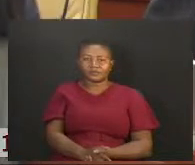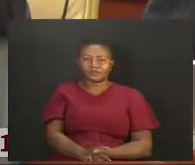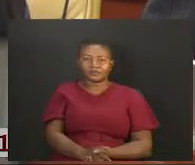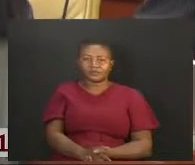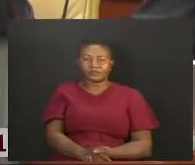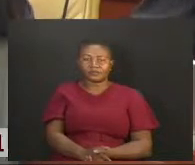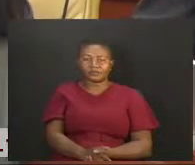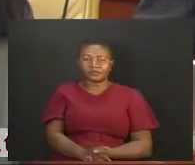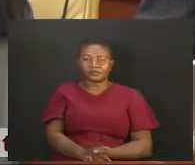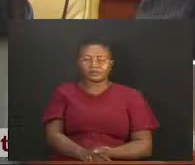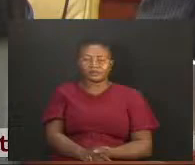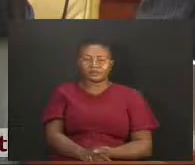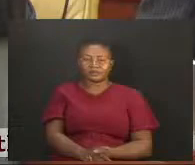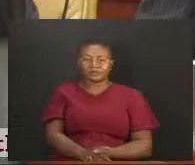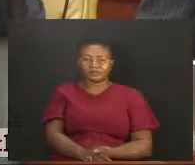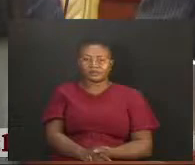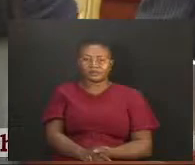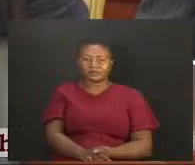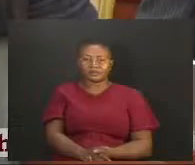Mr. Speaker,